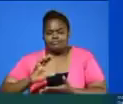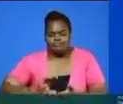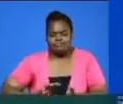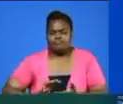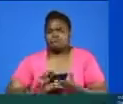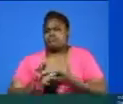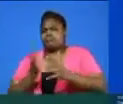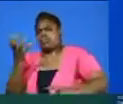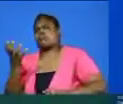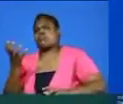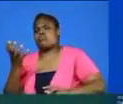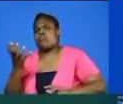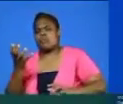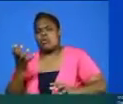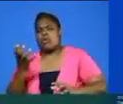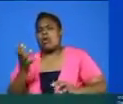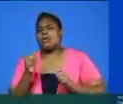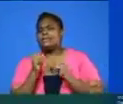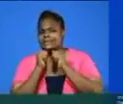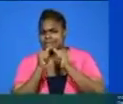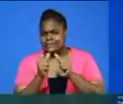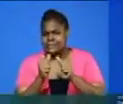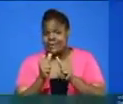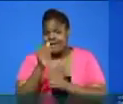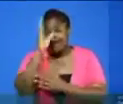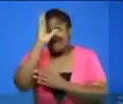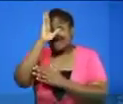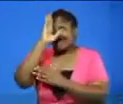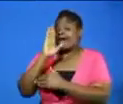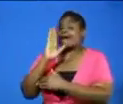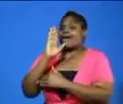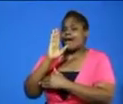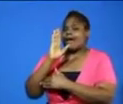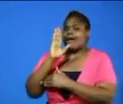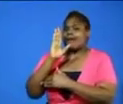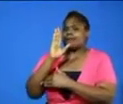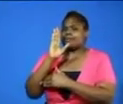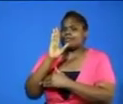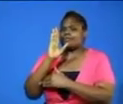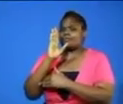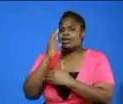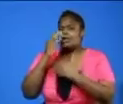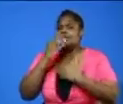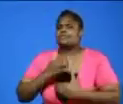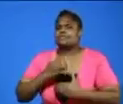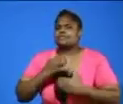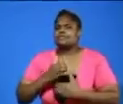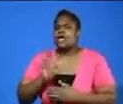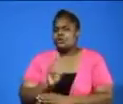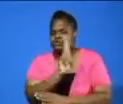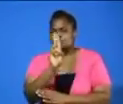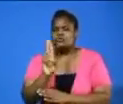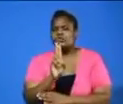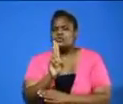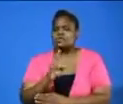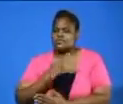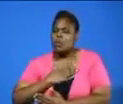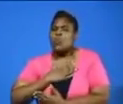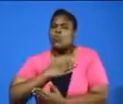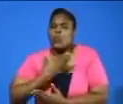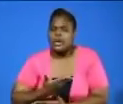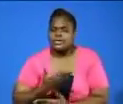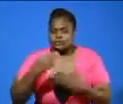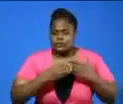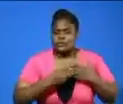or defy or deny God's willingness to use you if you are willing to be used and be led